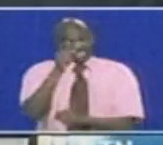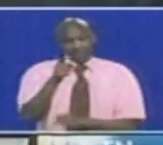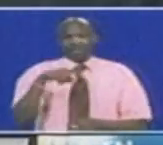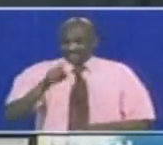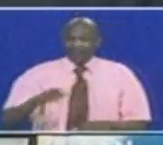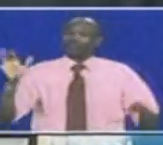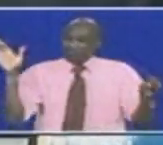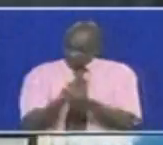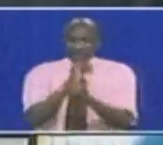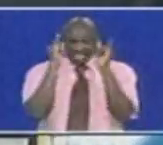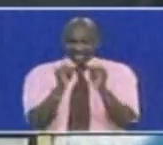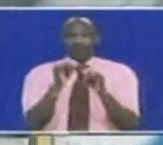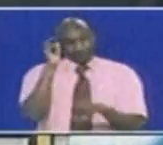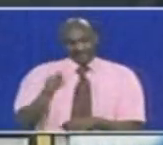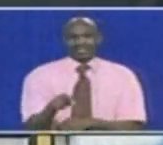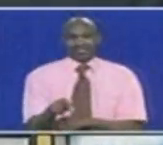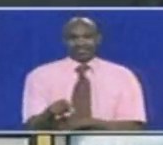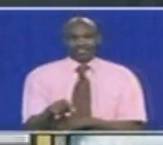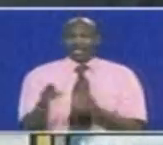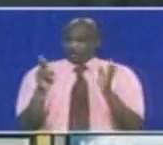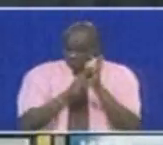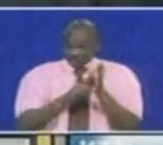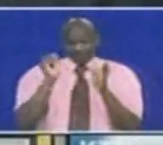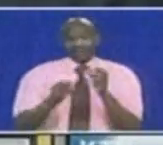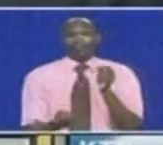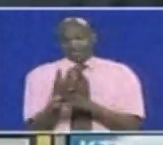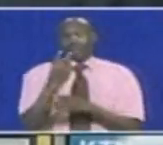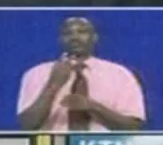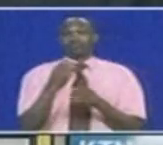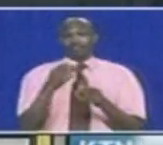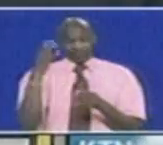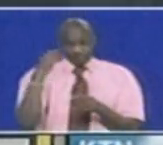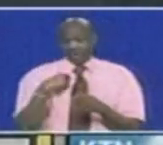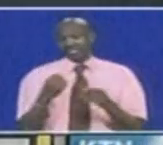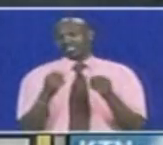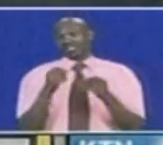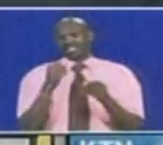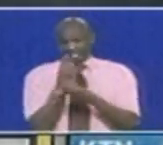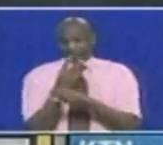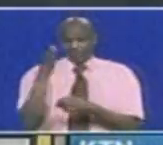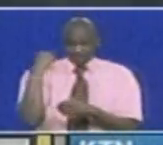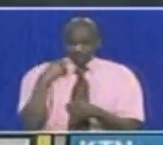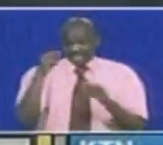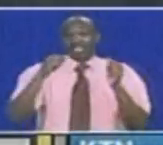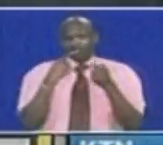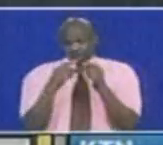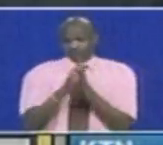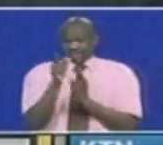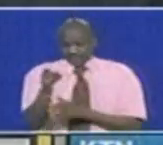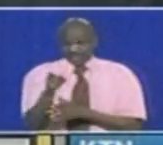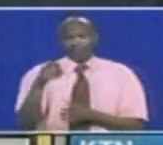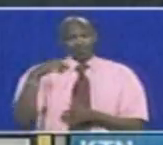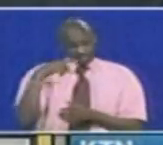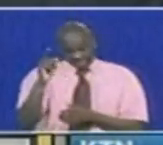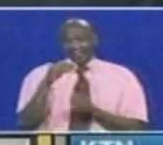foolproof gadget. These rules should have come in December. In our meeting with them at KICC, we pleaded with them, they pleaded with